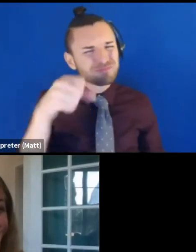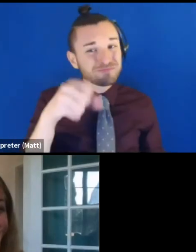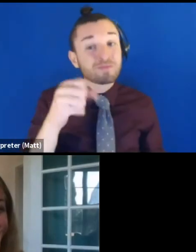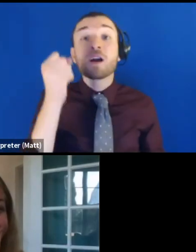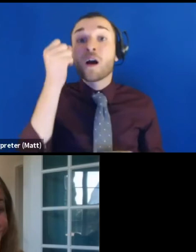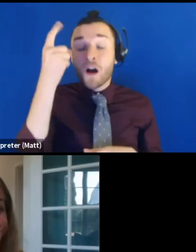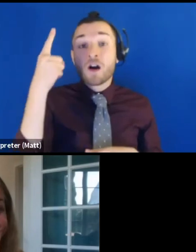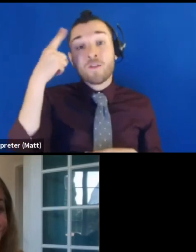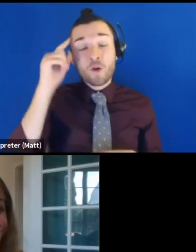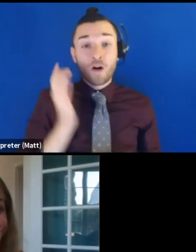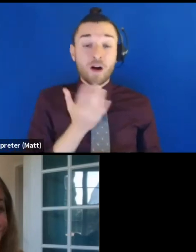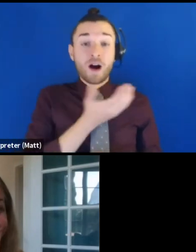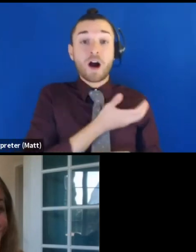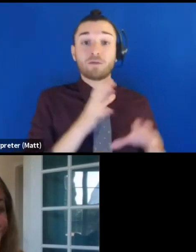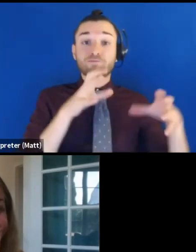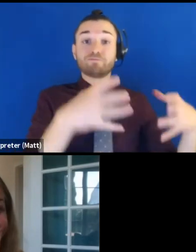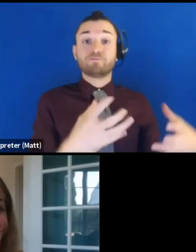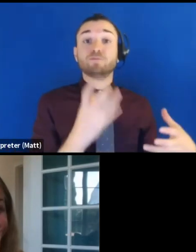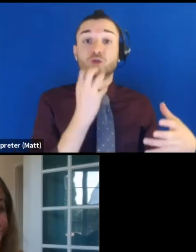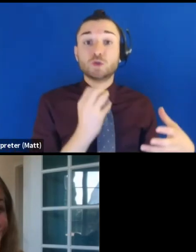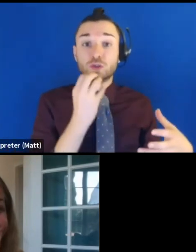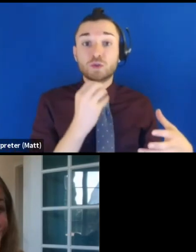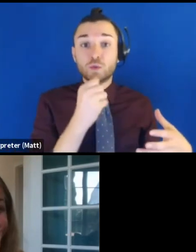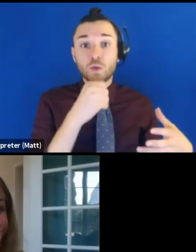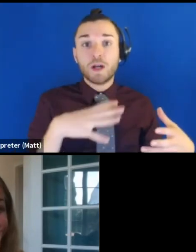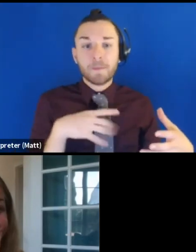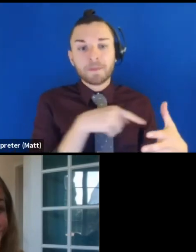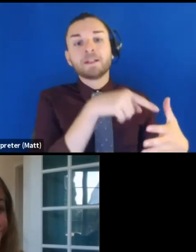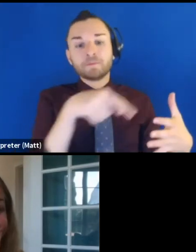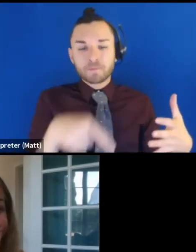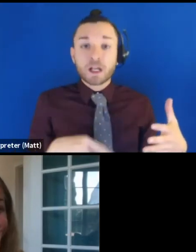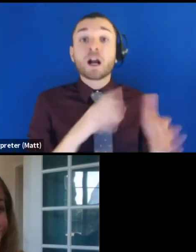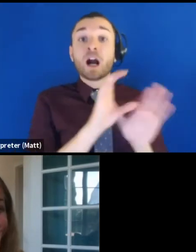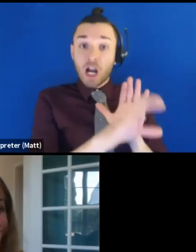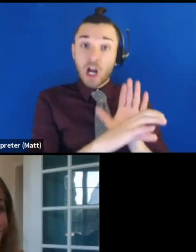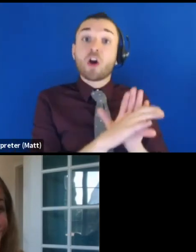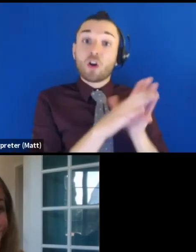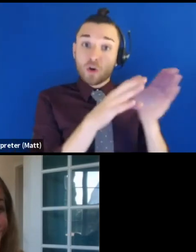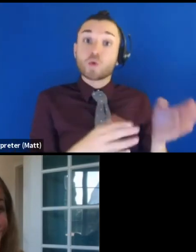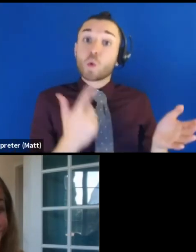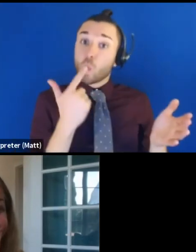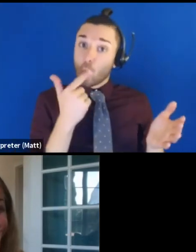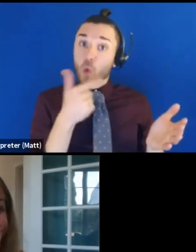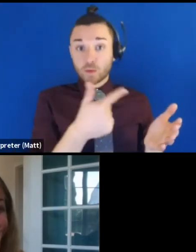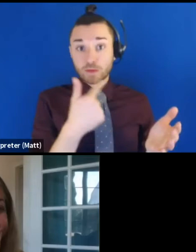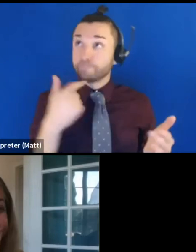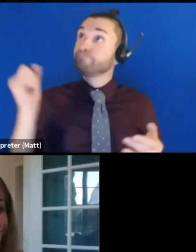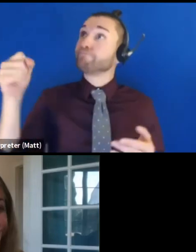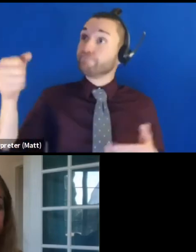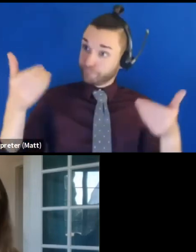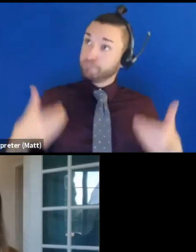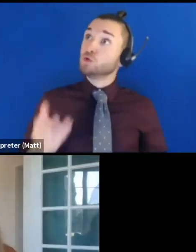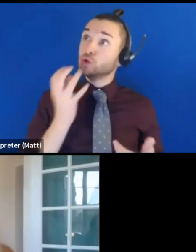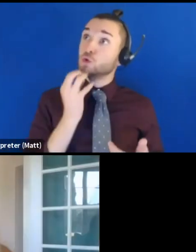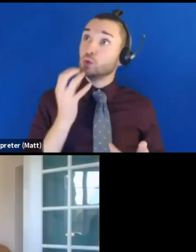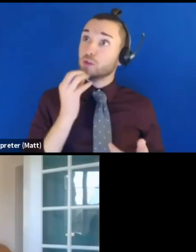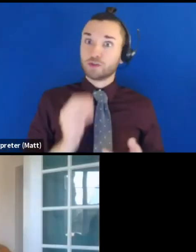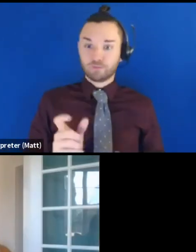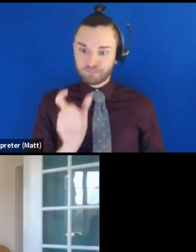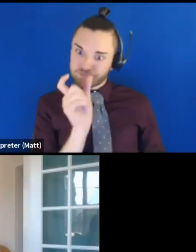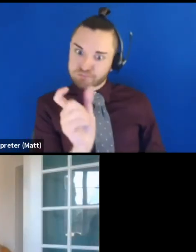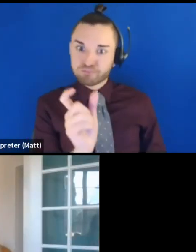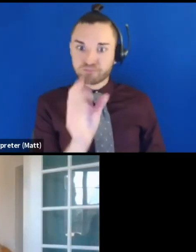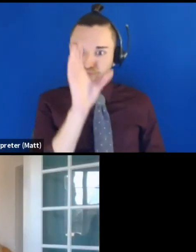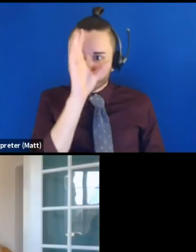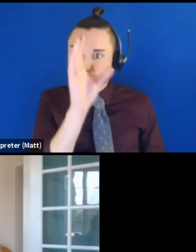been women that are characters that call themselves Jewish or explicitly Jewish in the text. It's not a coded thing. There